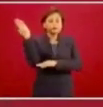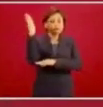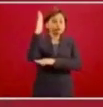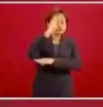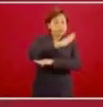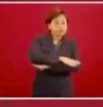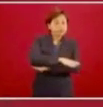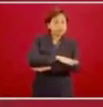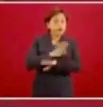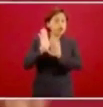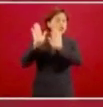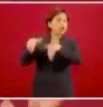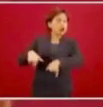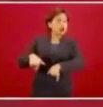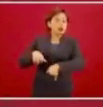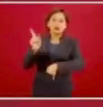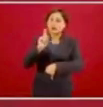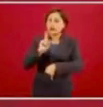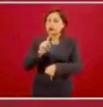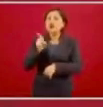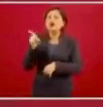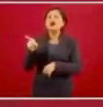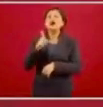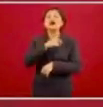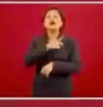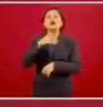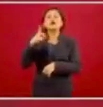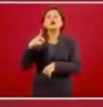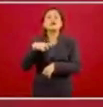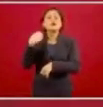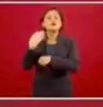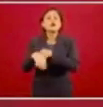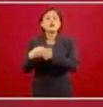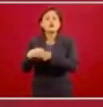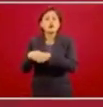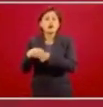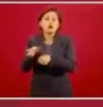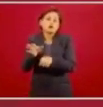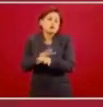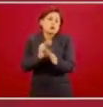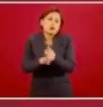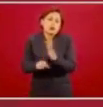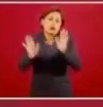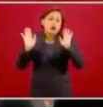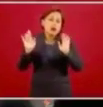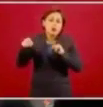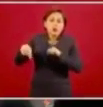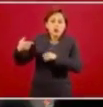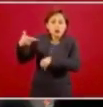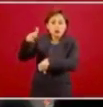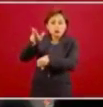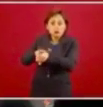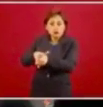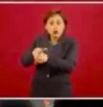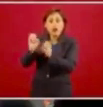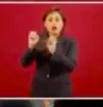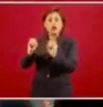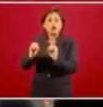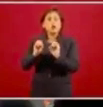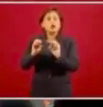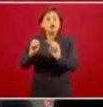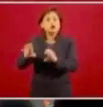That does not necessarily mean that they completely cease to work or they cease to engage